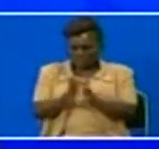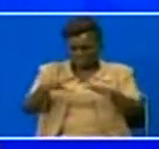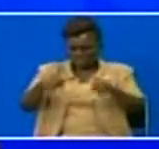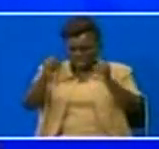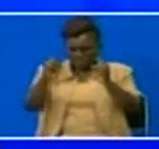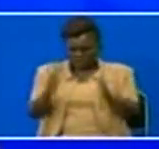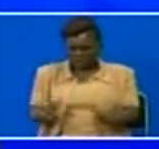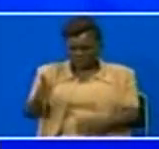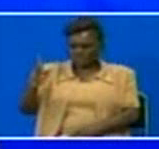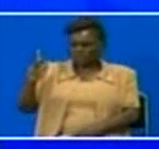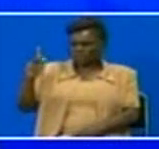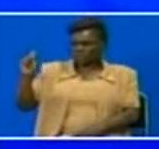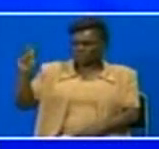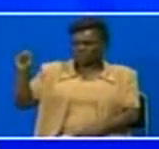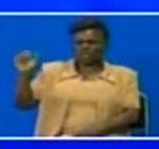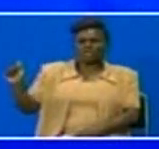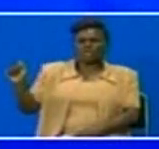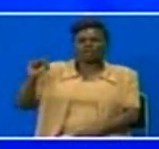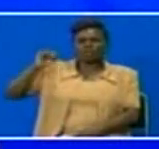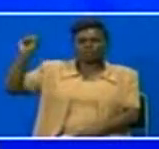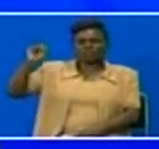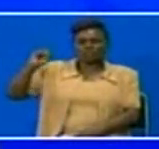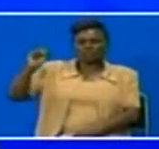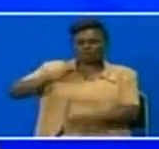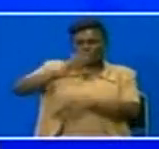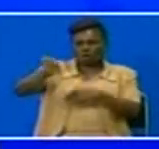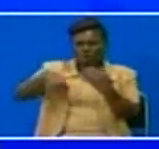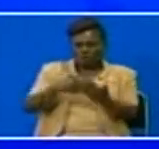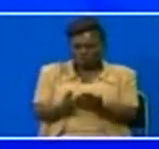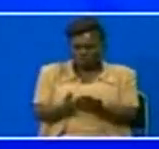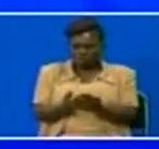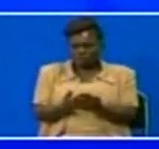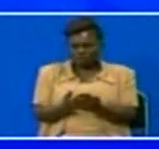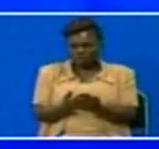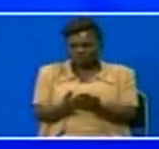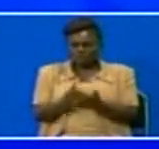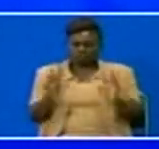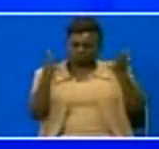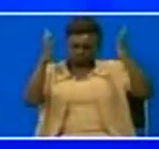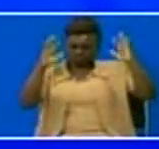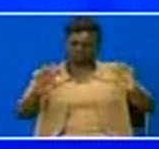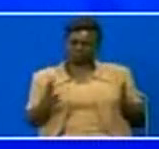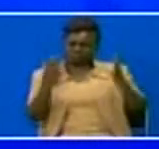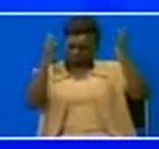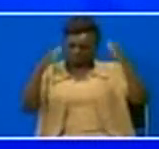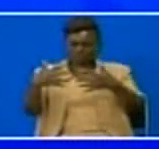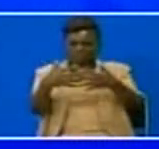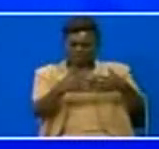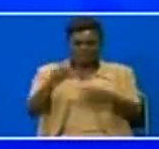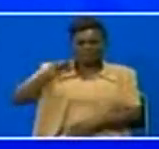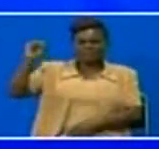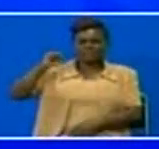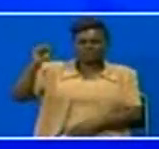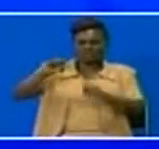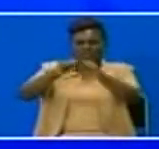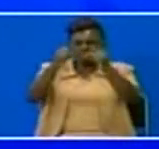TNA, Johnson Sakaja. The politicians, almost in a chorus, were all praises for the great things the U.S. political party system